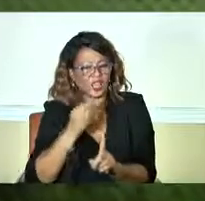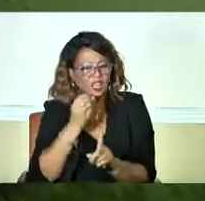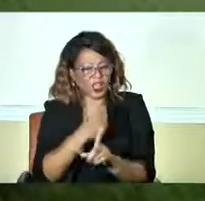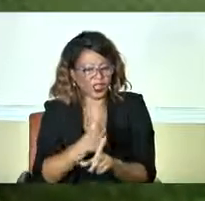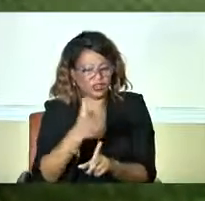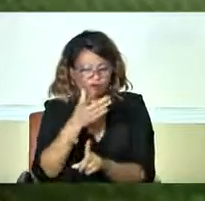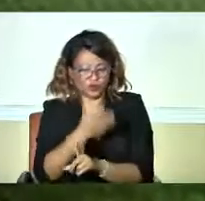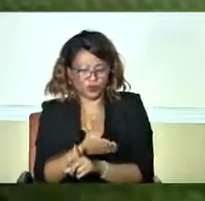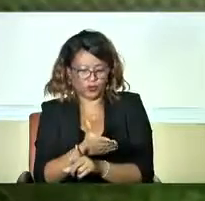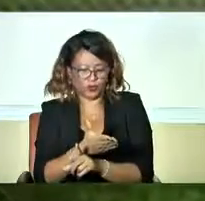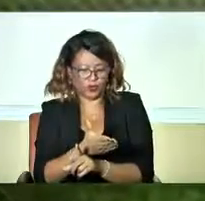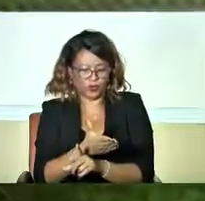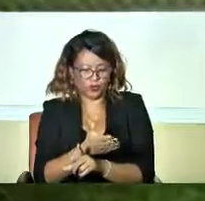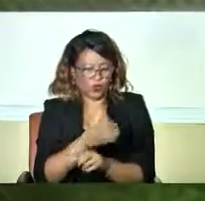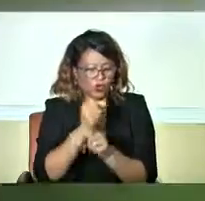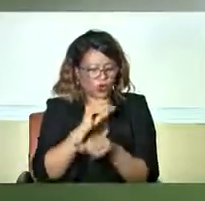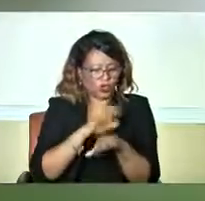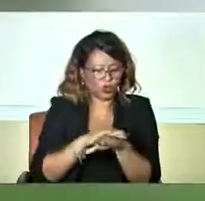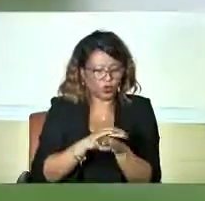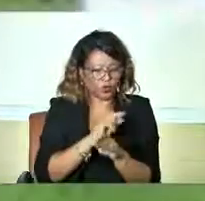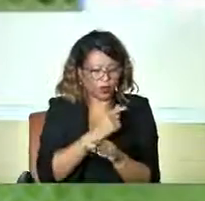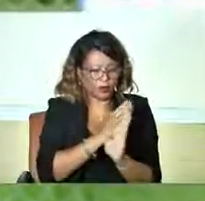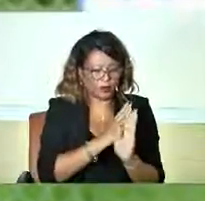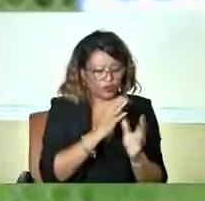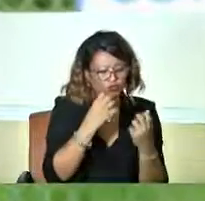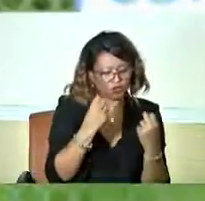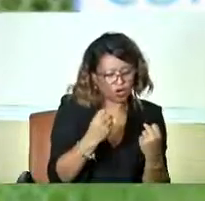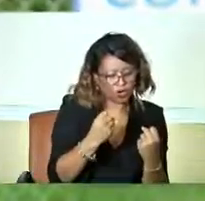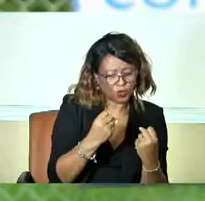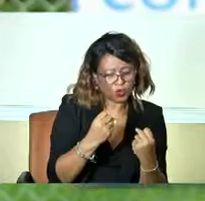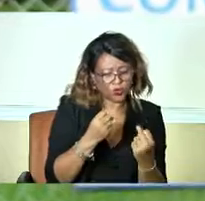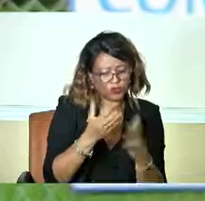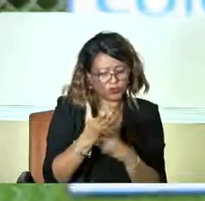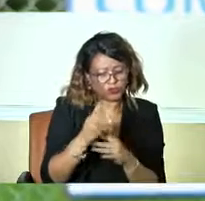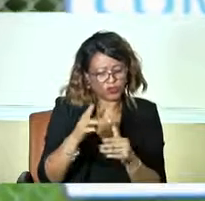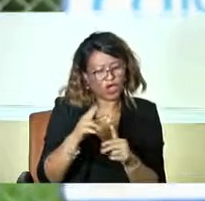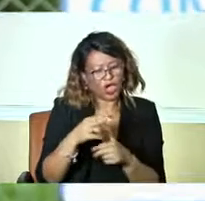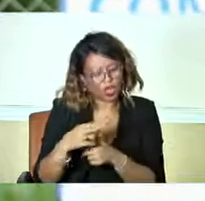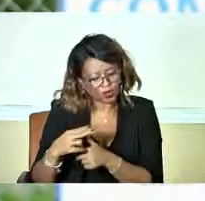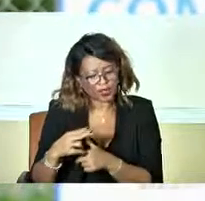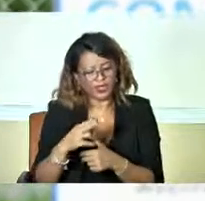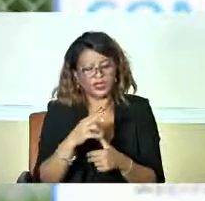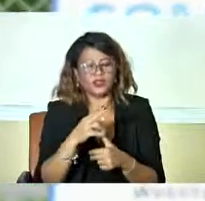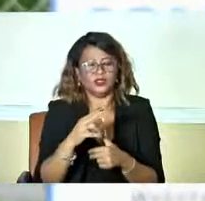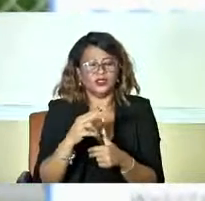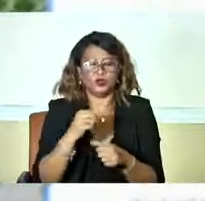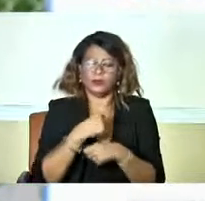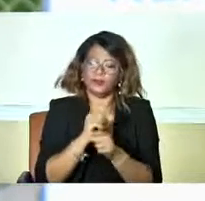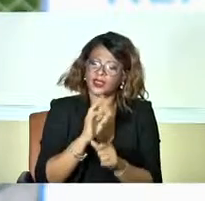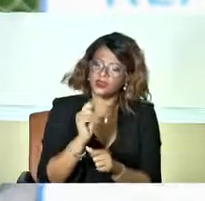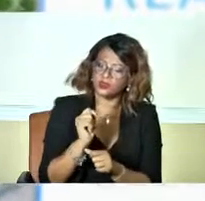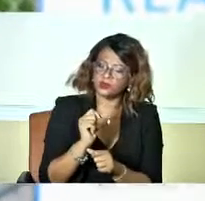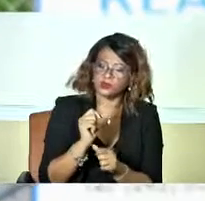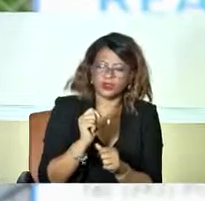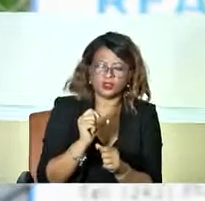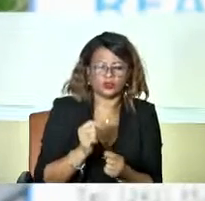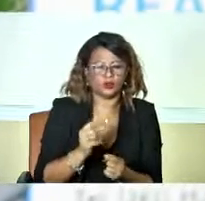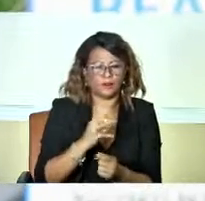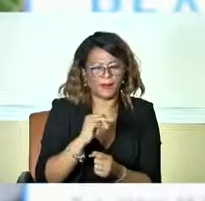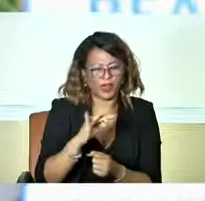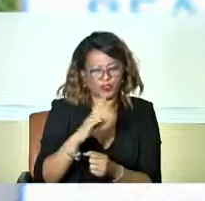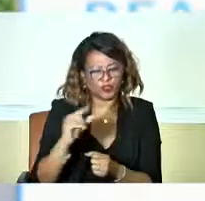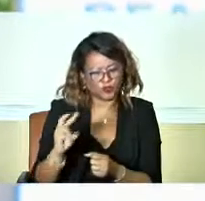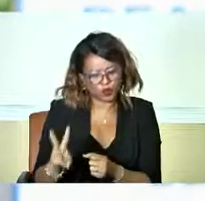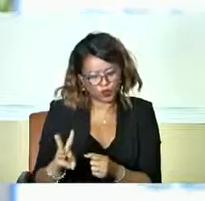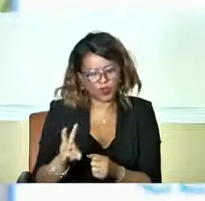forsake you. So hold on. We are Grand Bahama strong. We went through Dorian. We still made it. We went through Matthew.